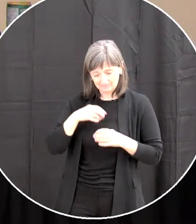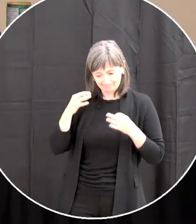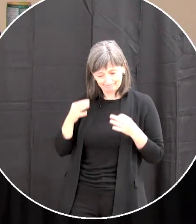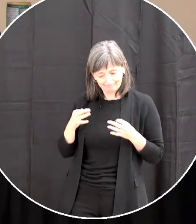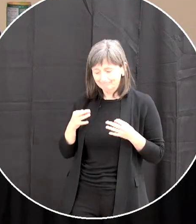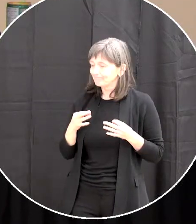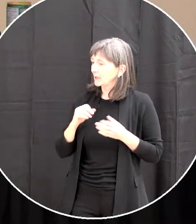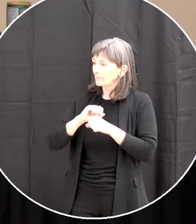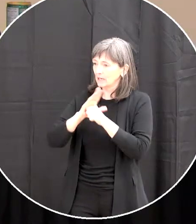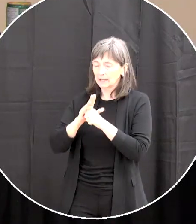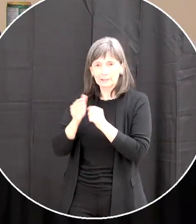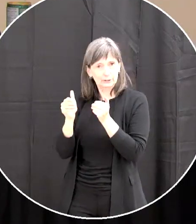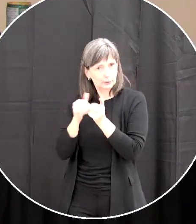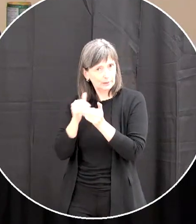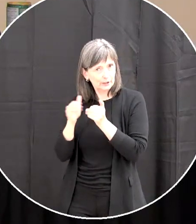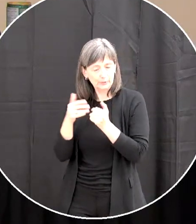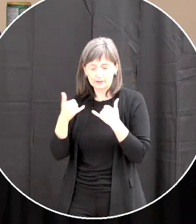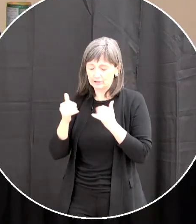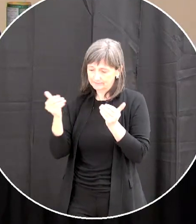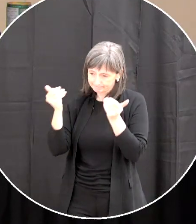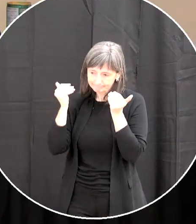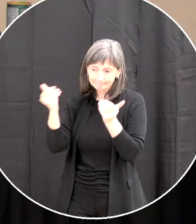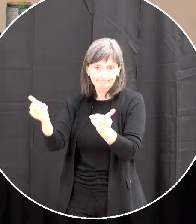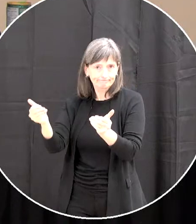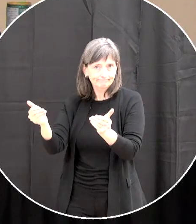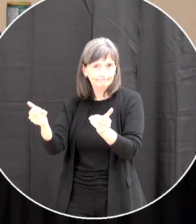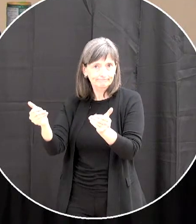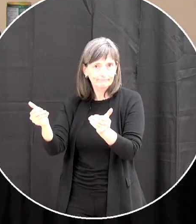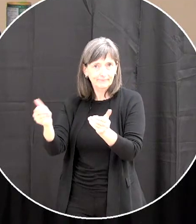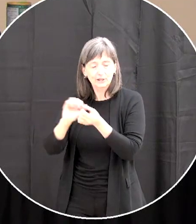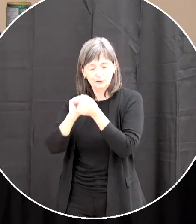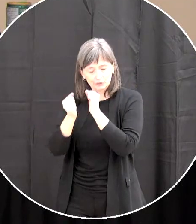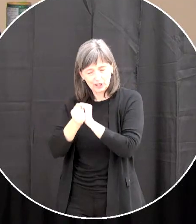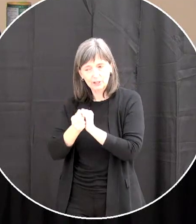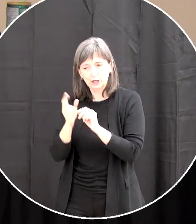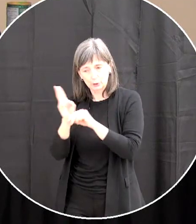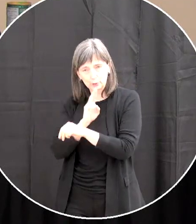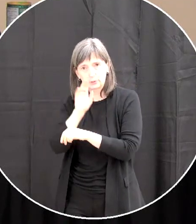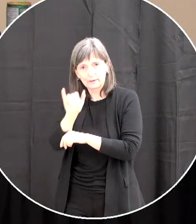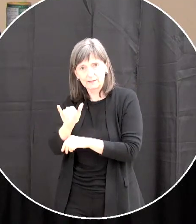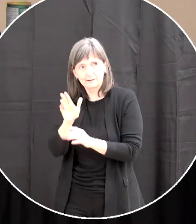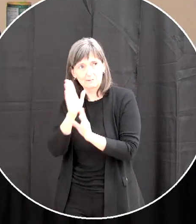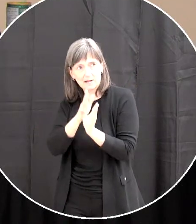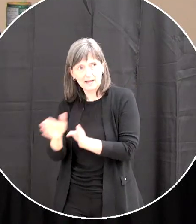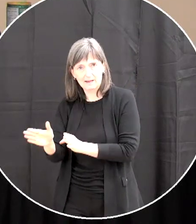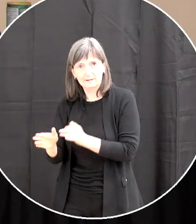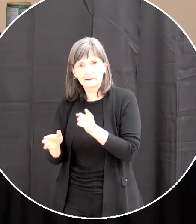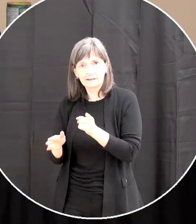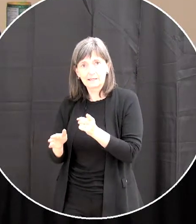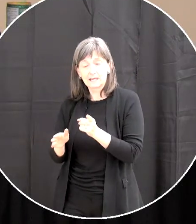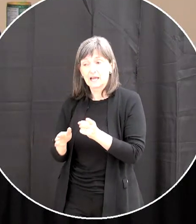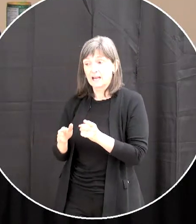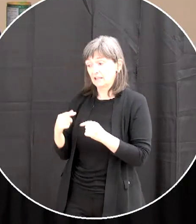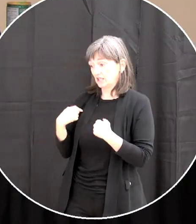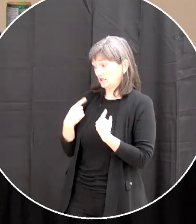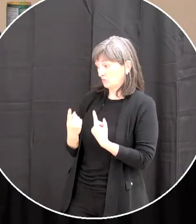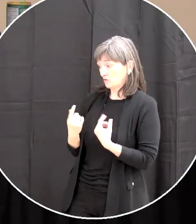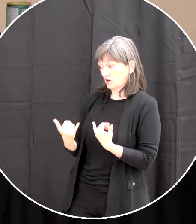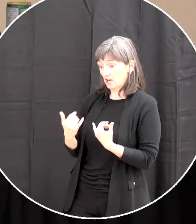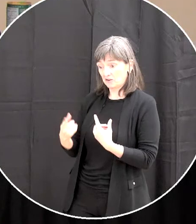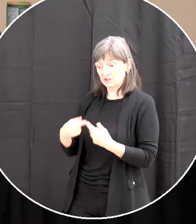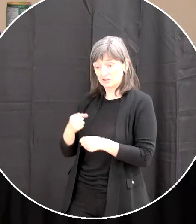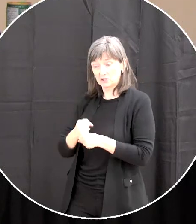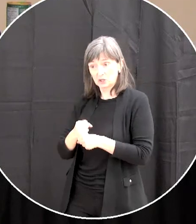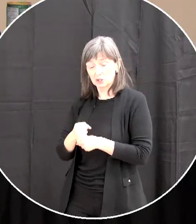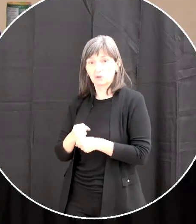the pandemic, we were going to move forward with this initiative. And there was enough momentum built over this year, and I really want